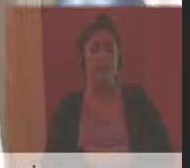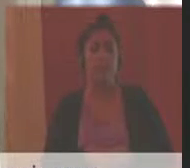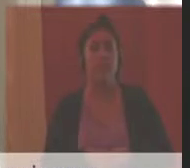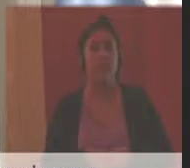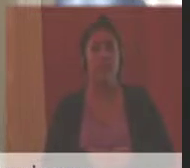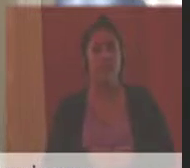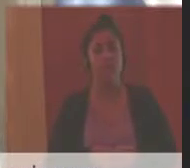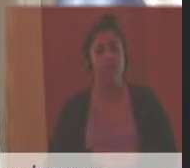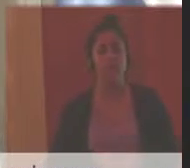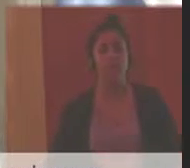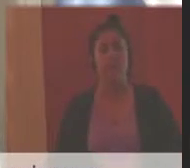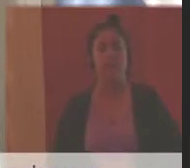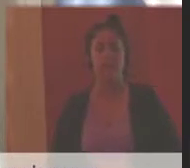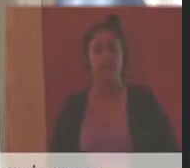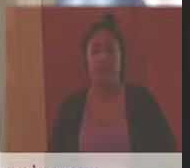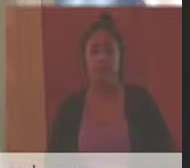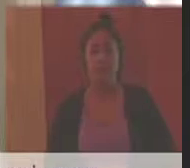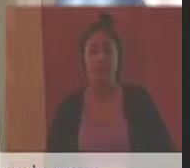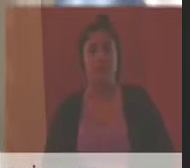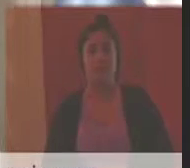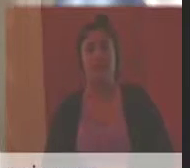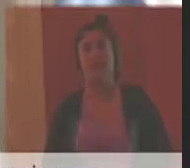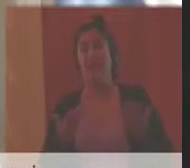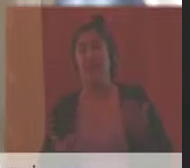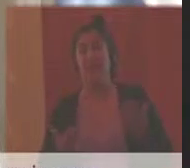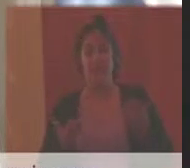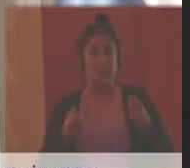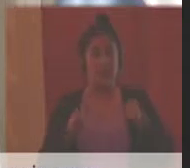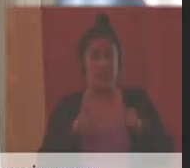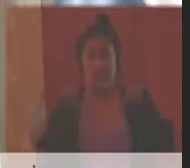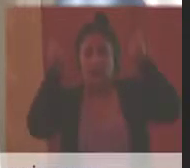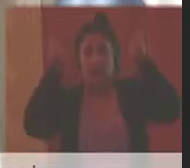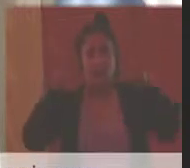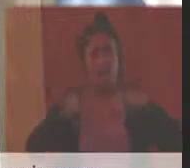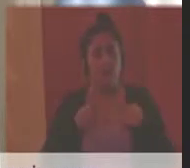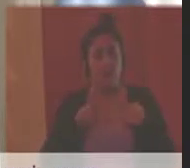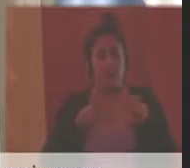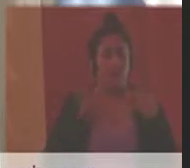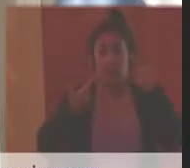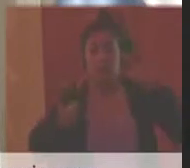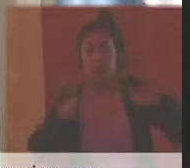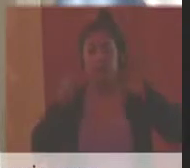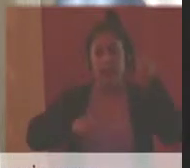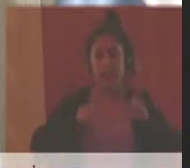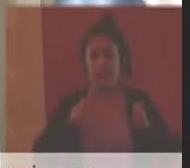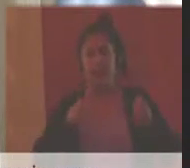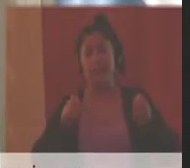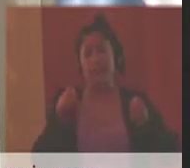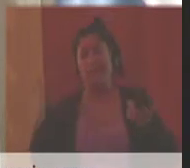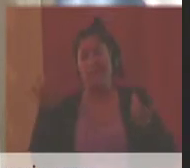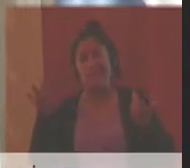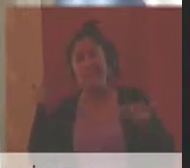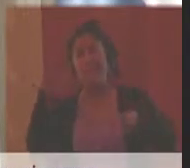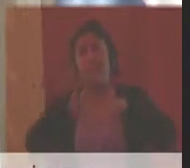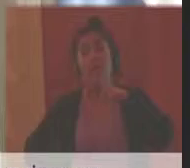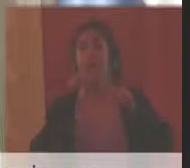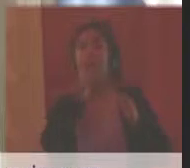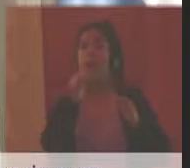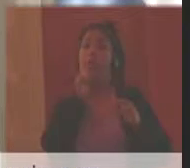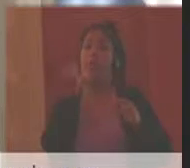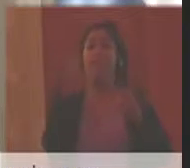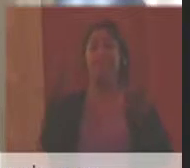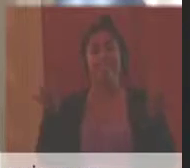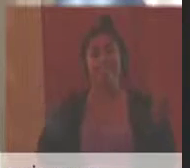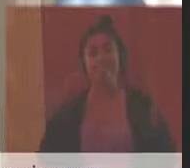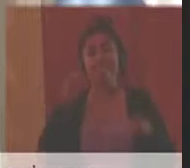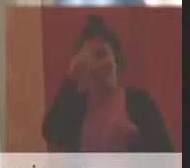damage, as well as limiting their capacity to react. In this context, we need to